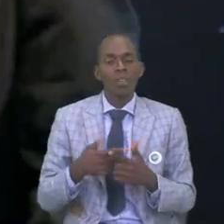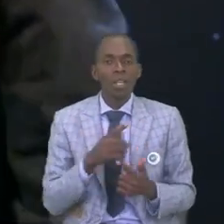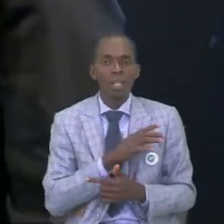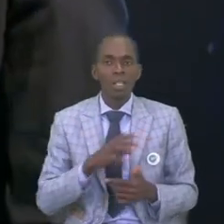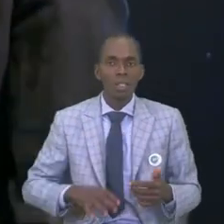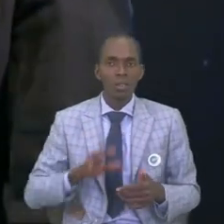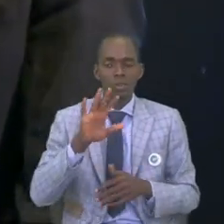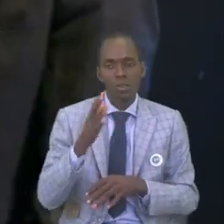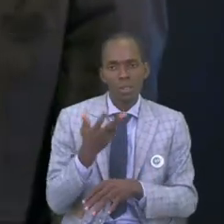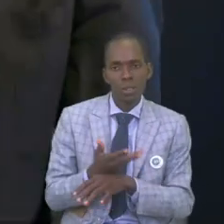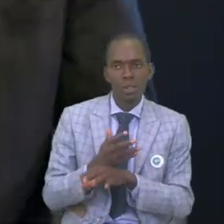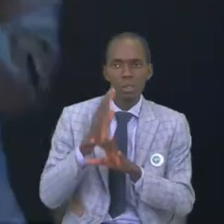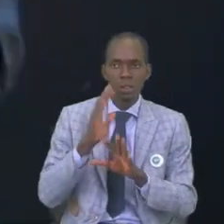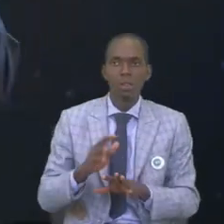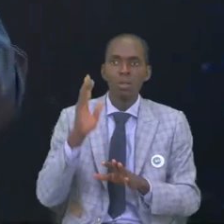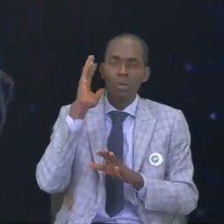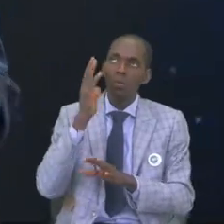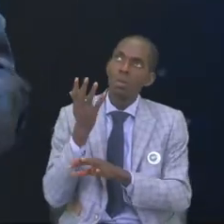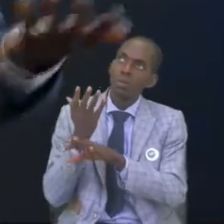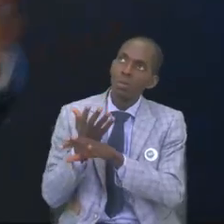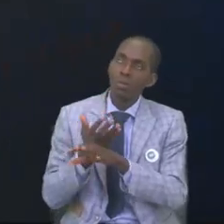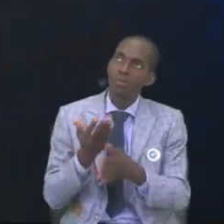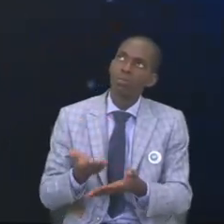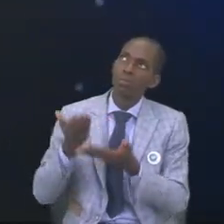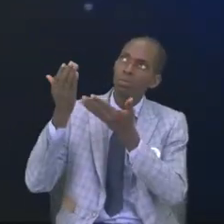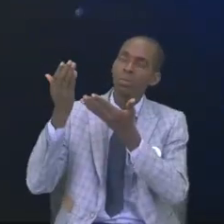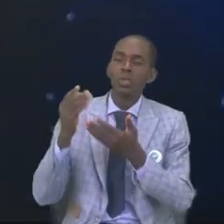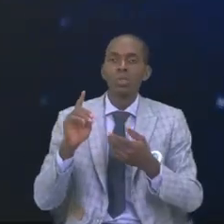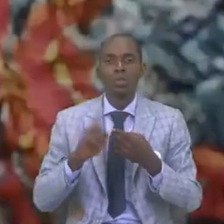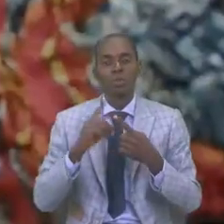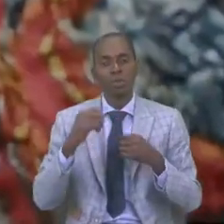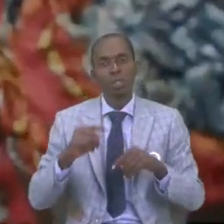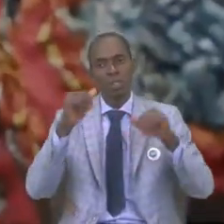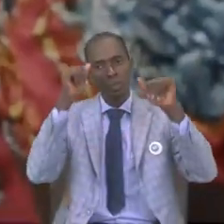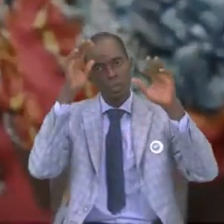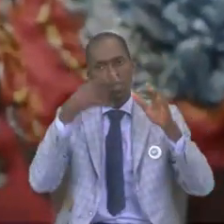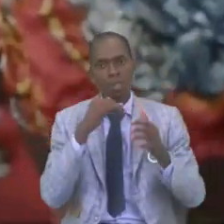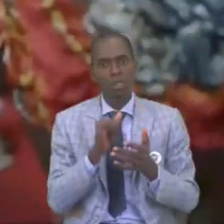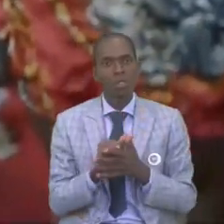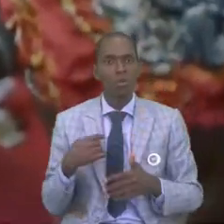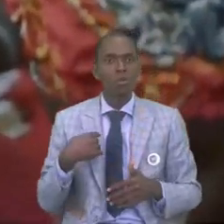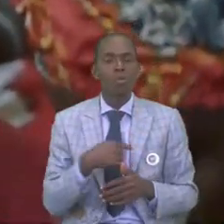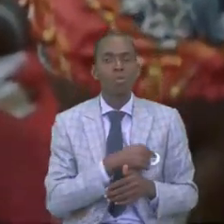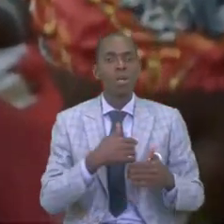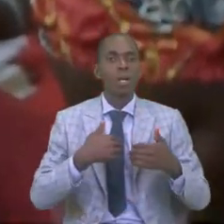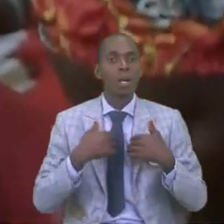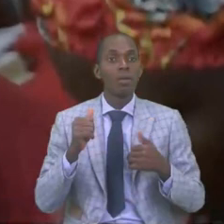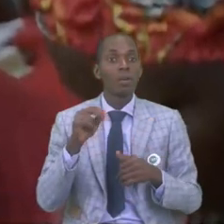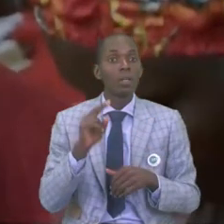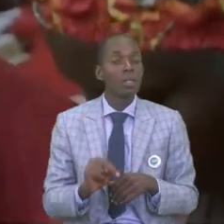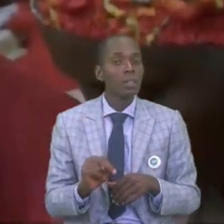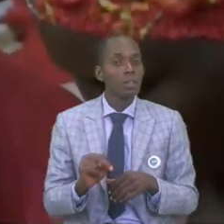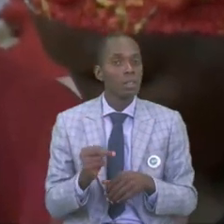attorney, he now gets you linked up with the Father. He says, we have an advocate with the Father,